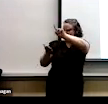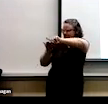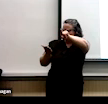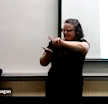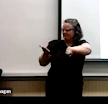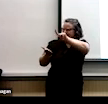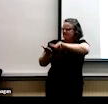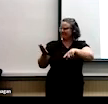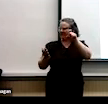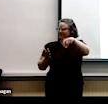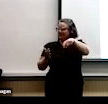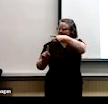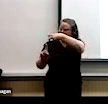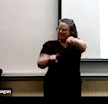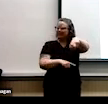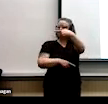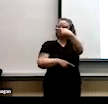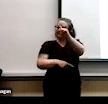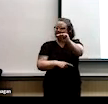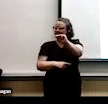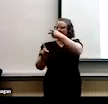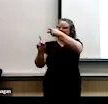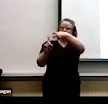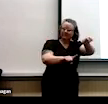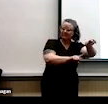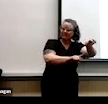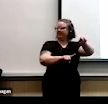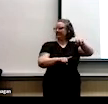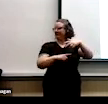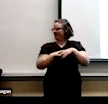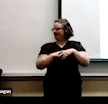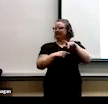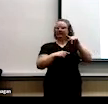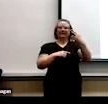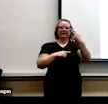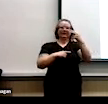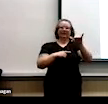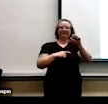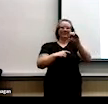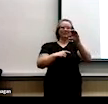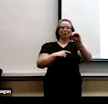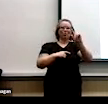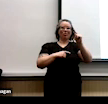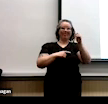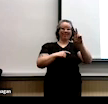providers or access to those services, then why would I see them? I can't make any meaningful impact.